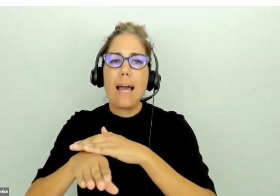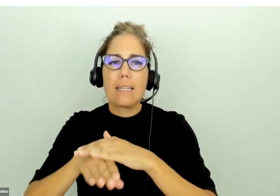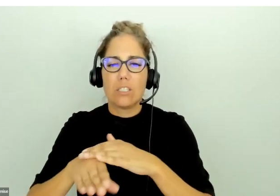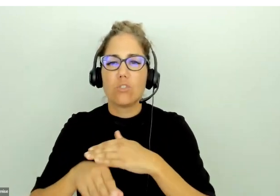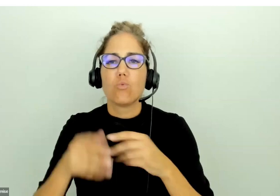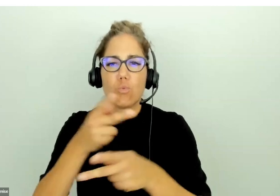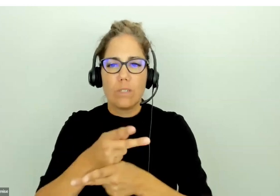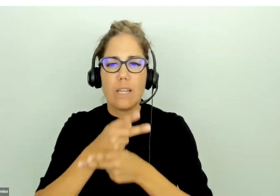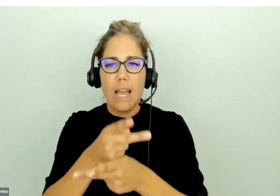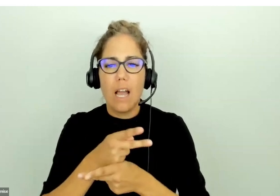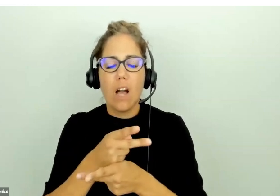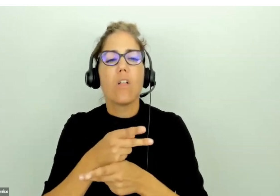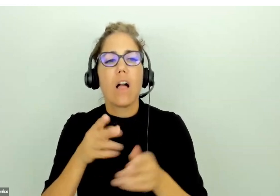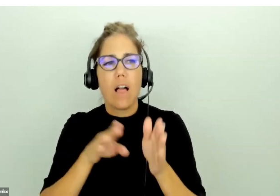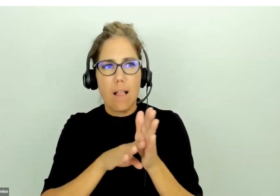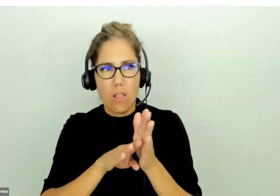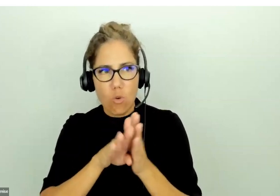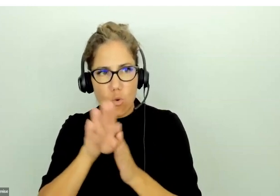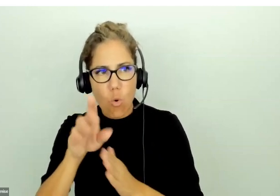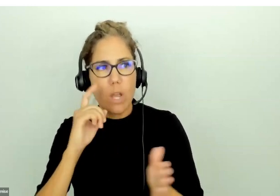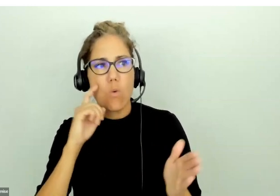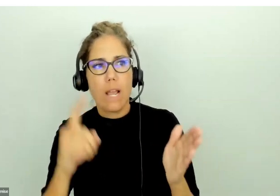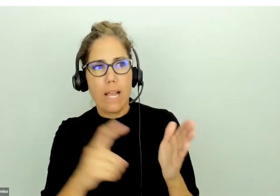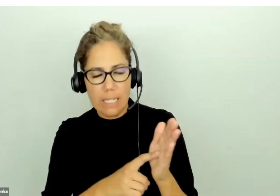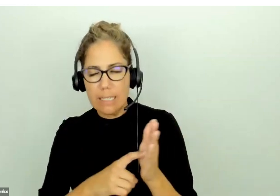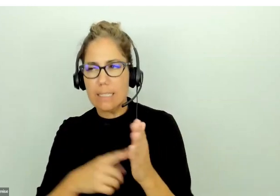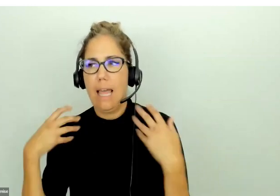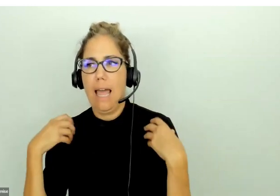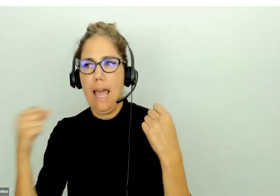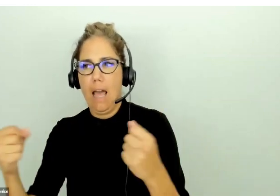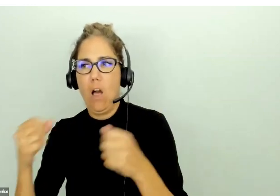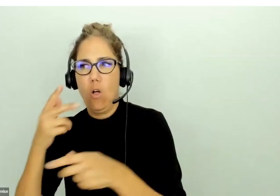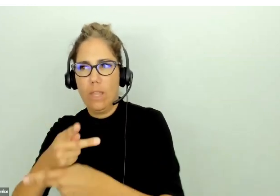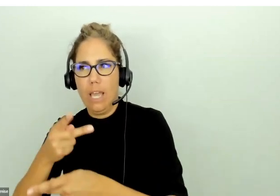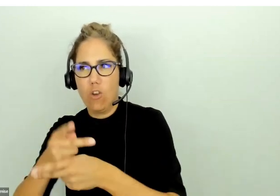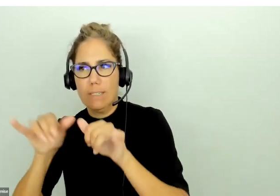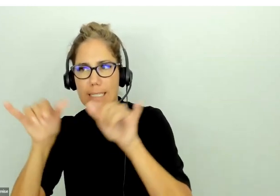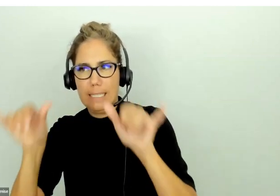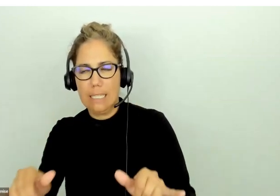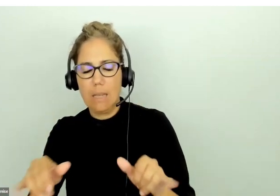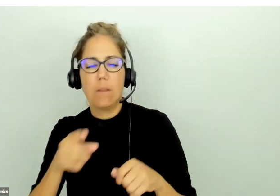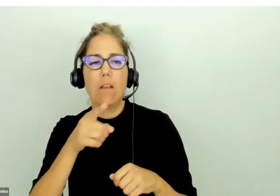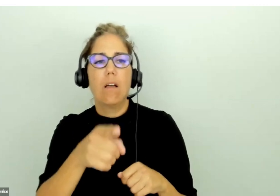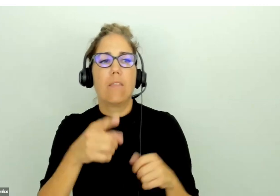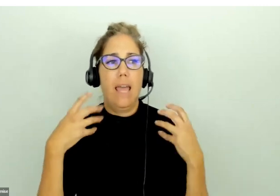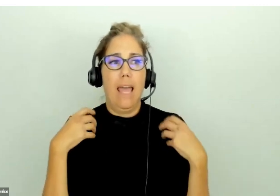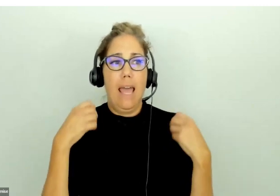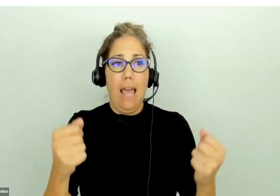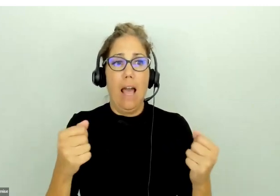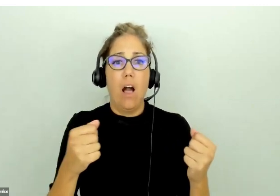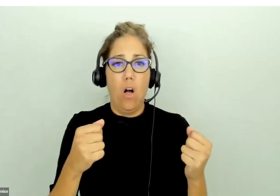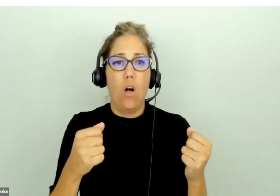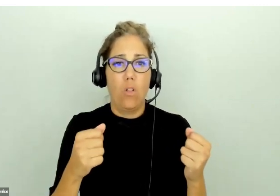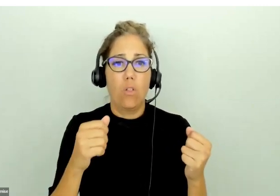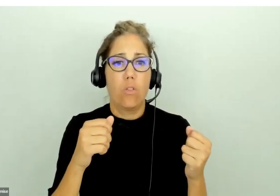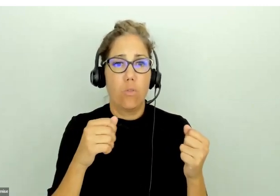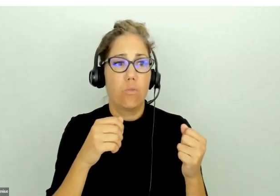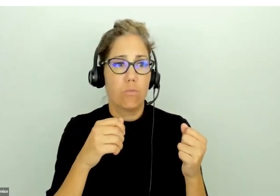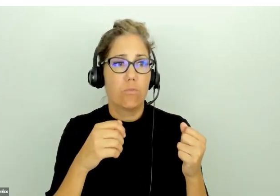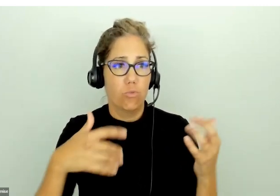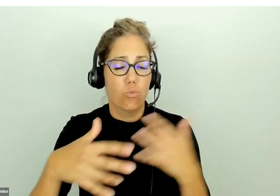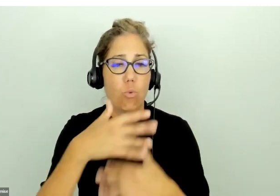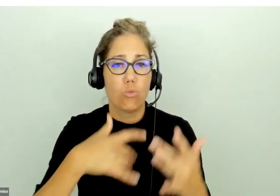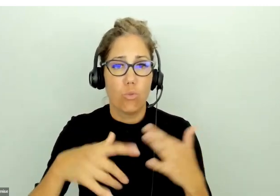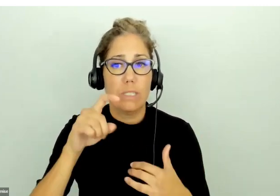growing recognition by the healthcare systems that the role that health-related social needs play. However,